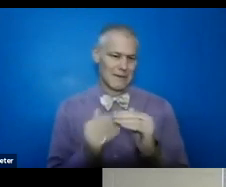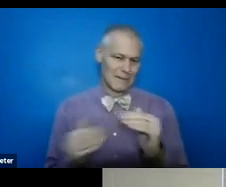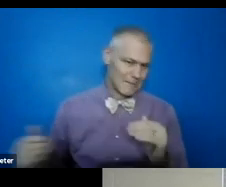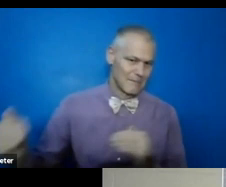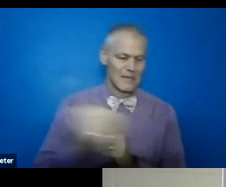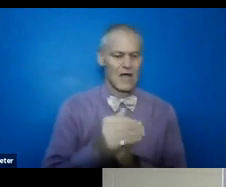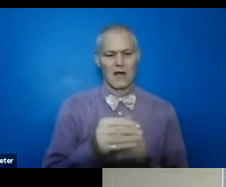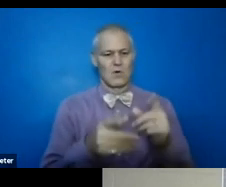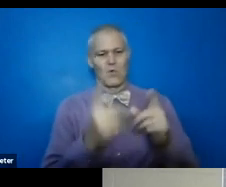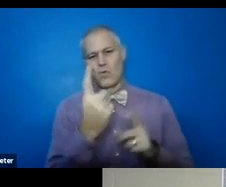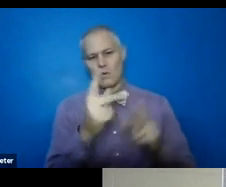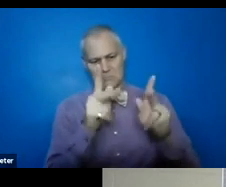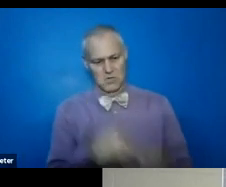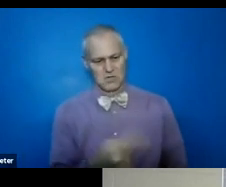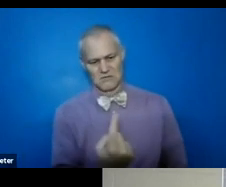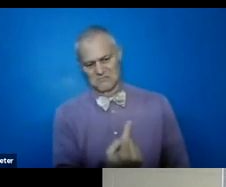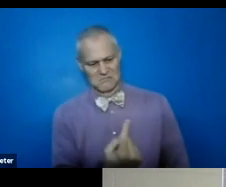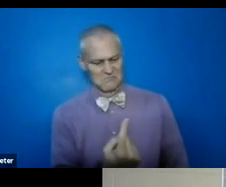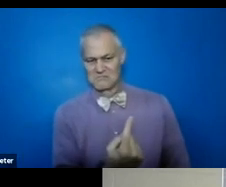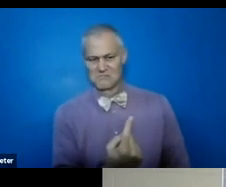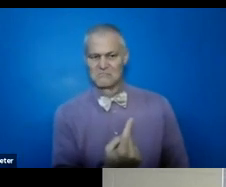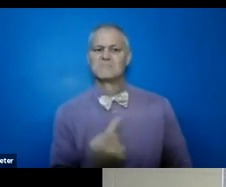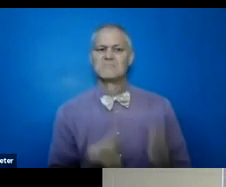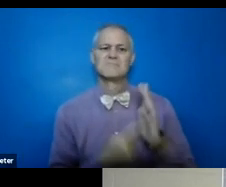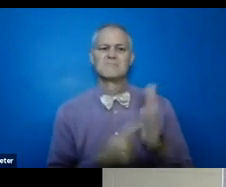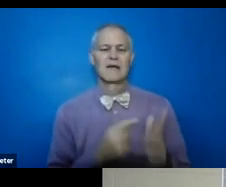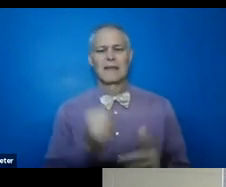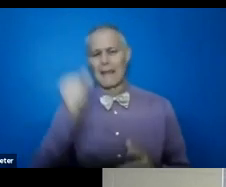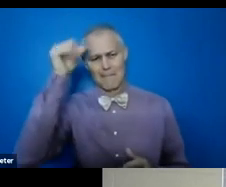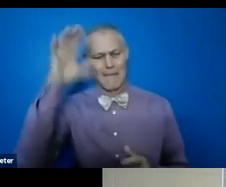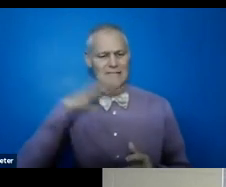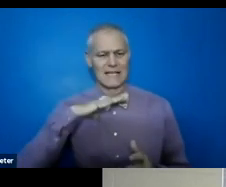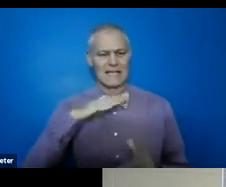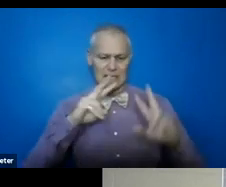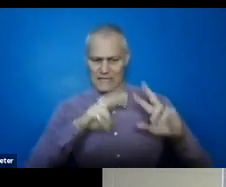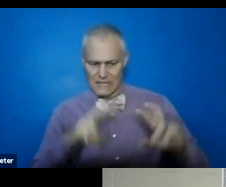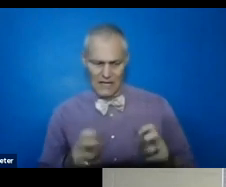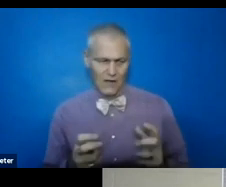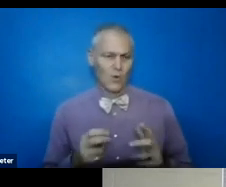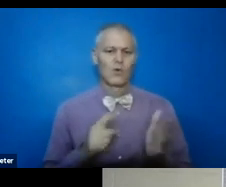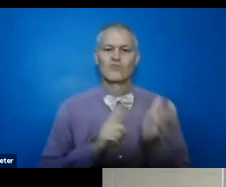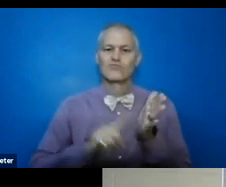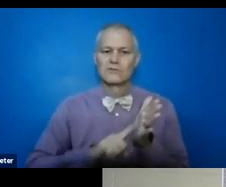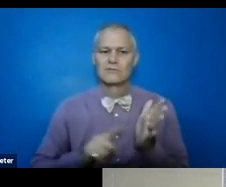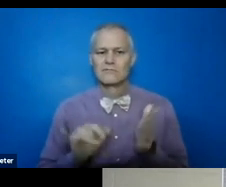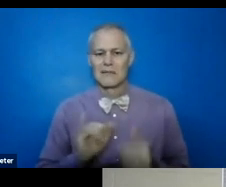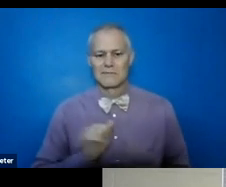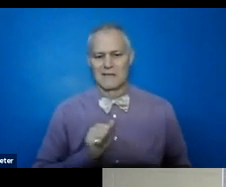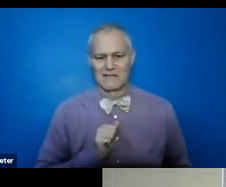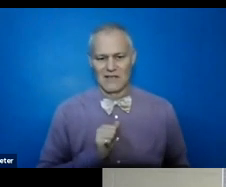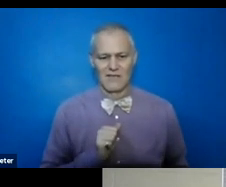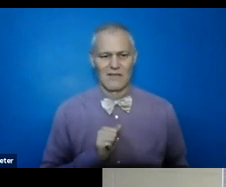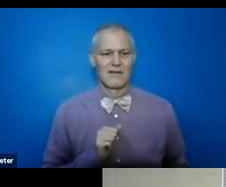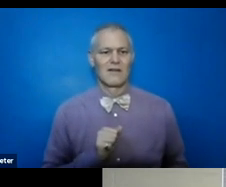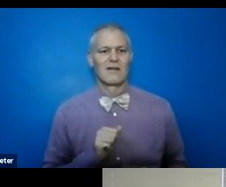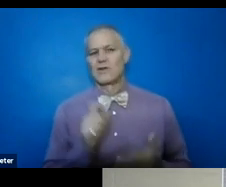individual. However, in this, like I think sometimes the masculinities analysis field and even researchers like myself who are writing